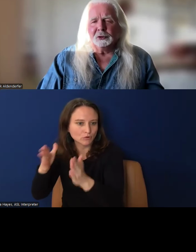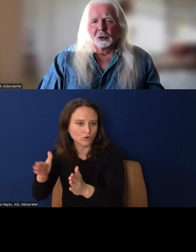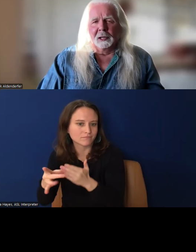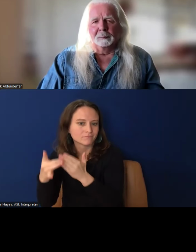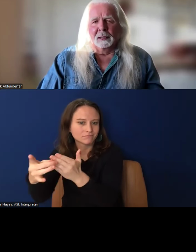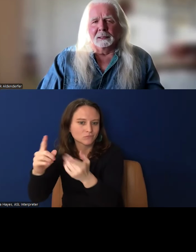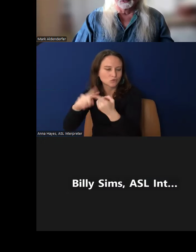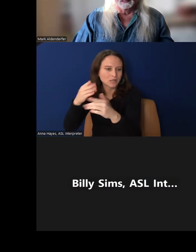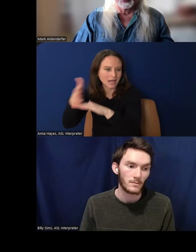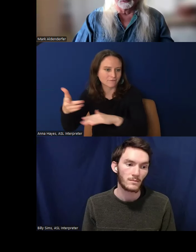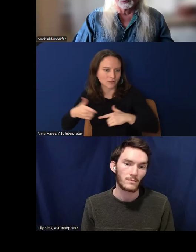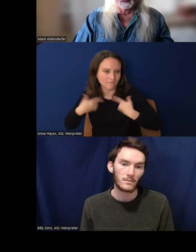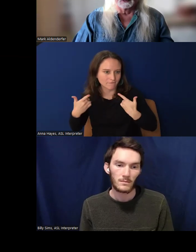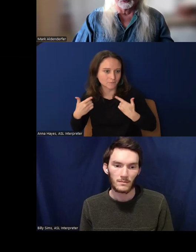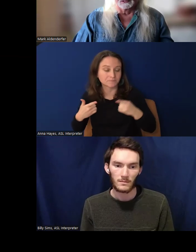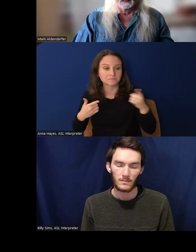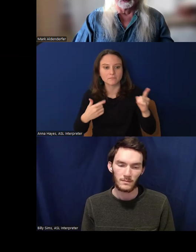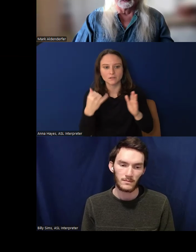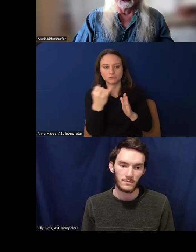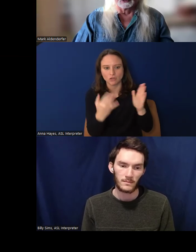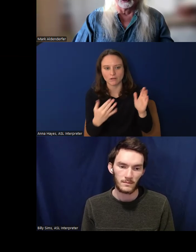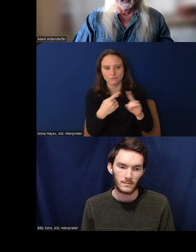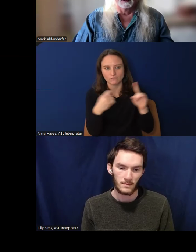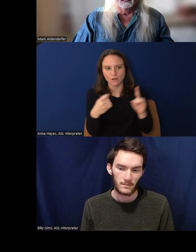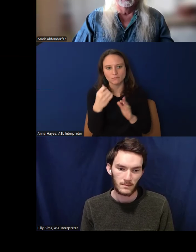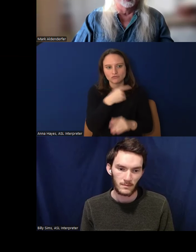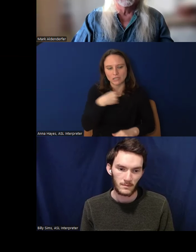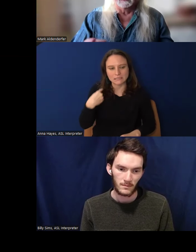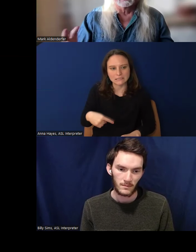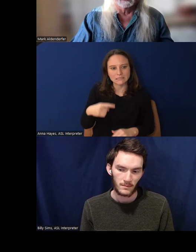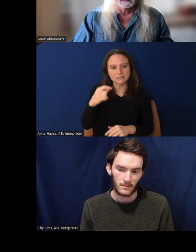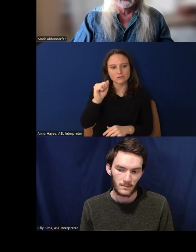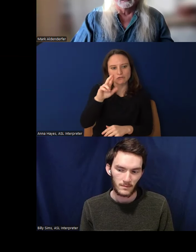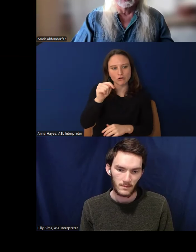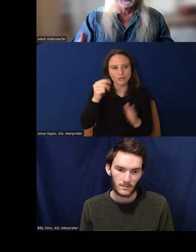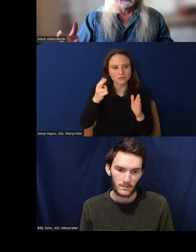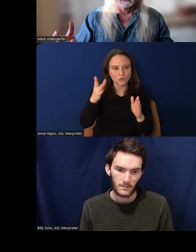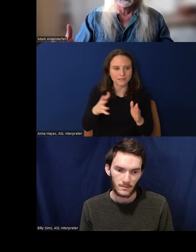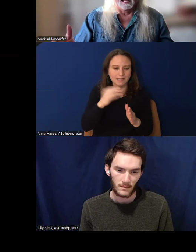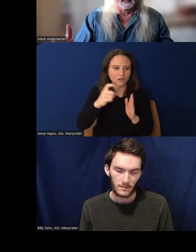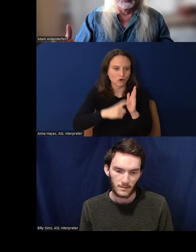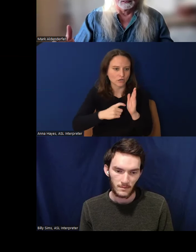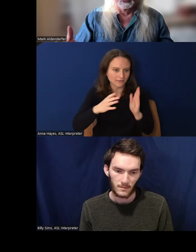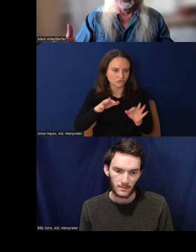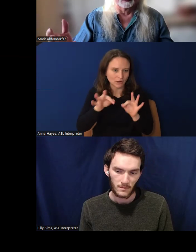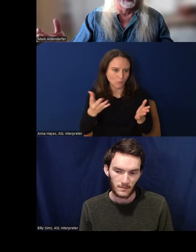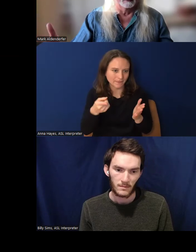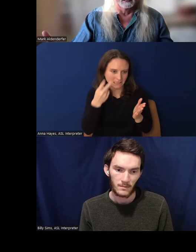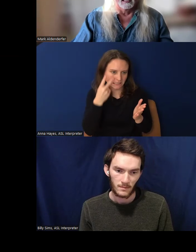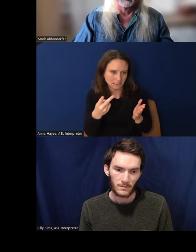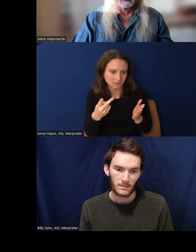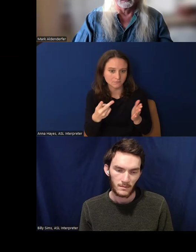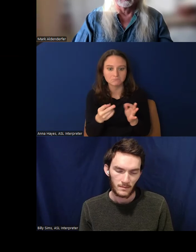Here's a drawing by Chinese art historians and archaeologists that describe what they see in these panels. And so it's a